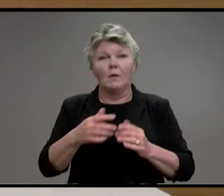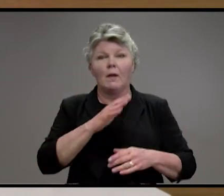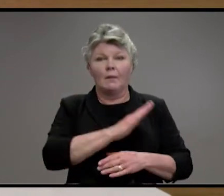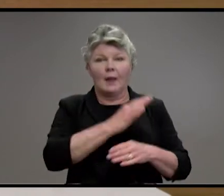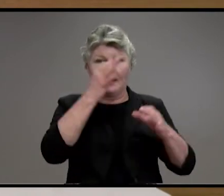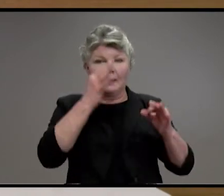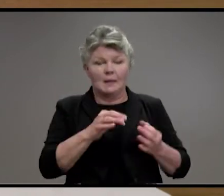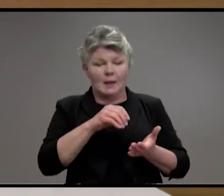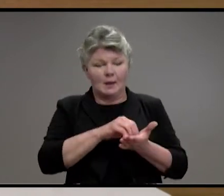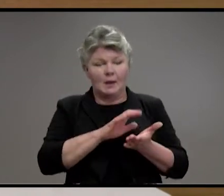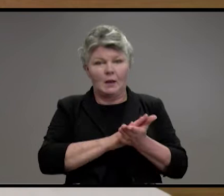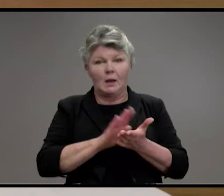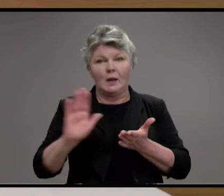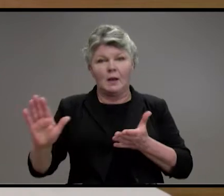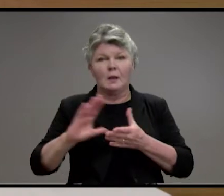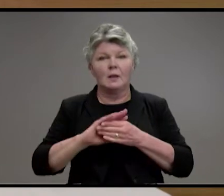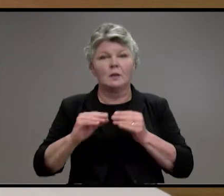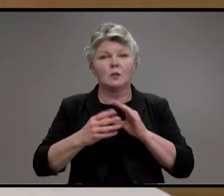story themselves.